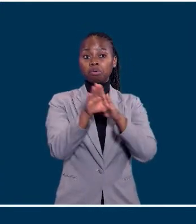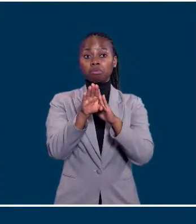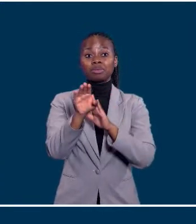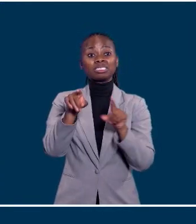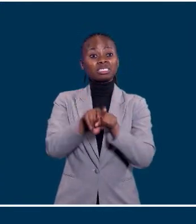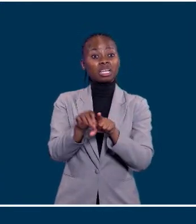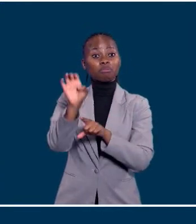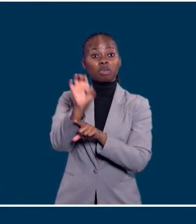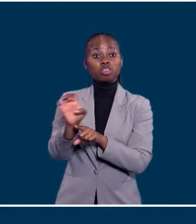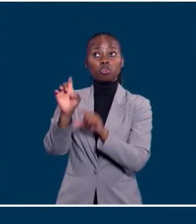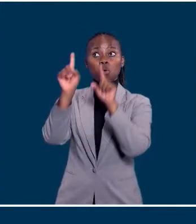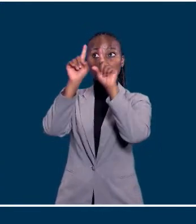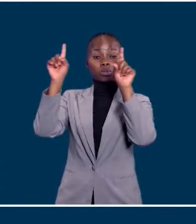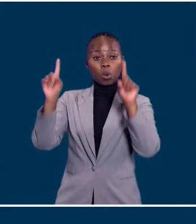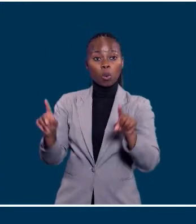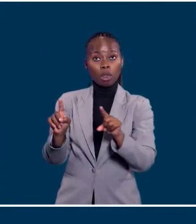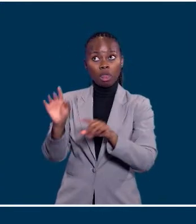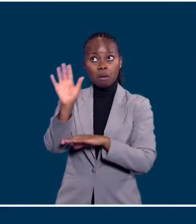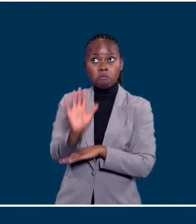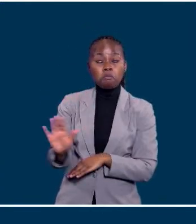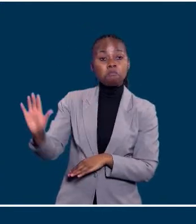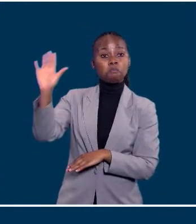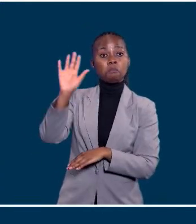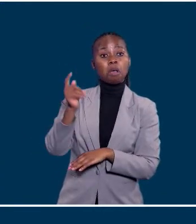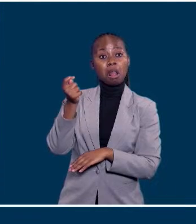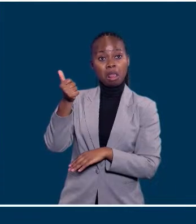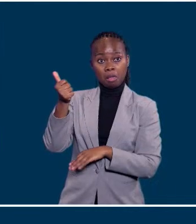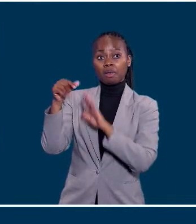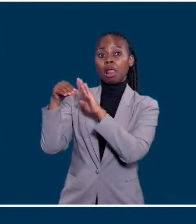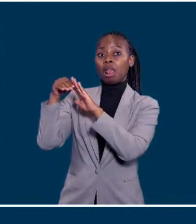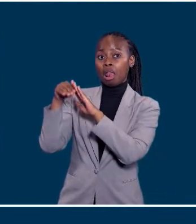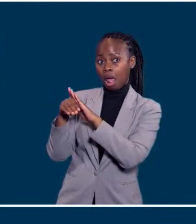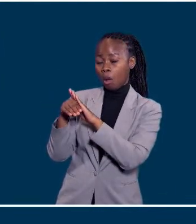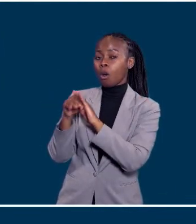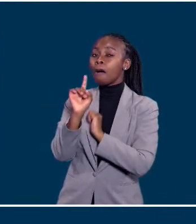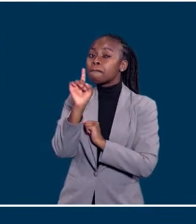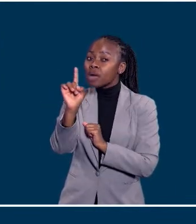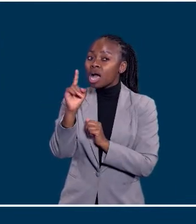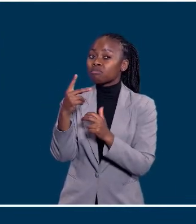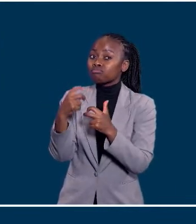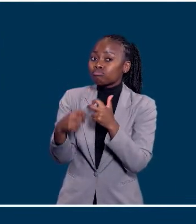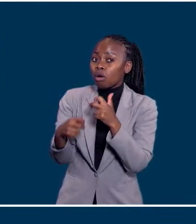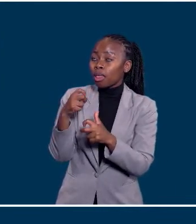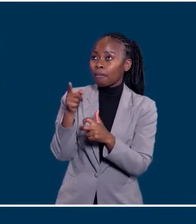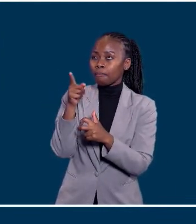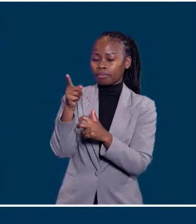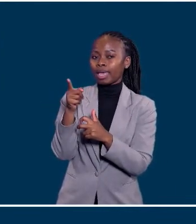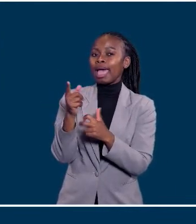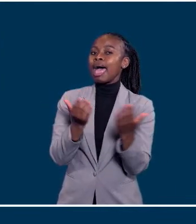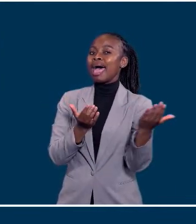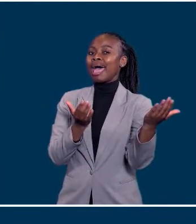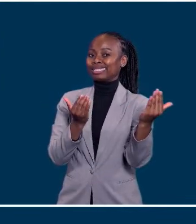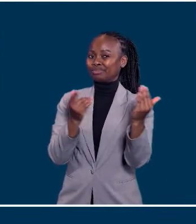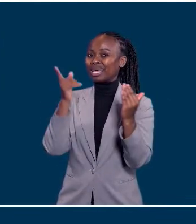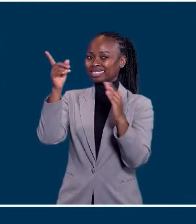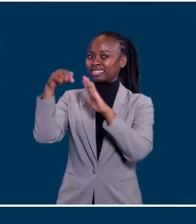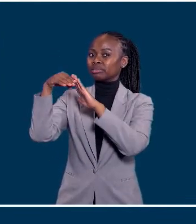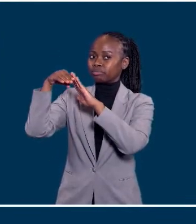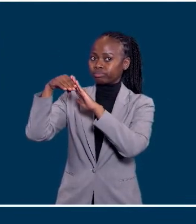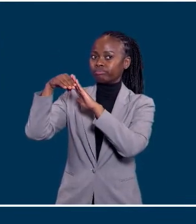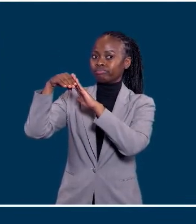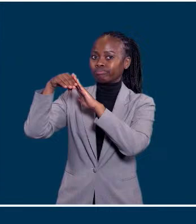but is still relatively low. The problem there is it's reversing what was expected to be an ongoing downward